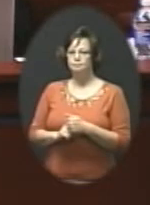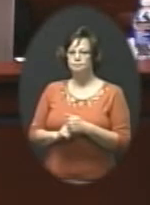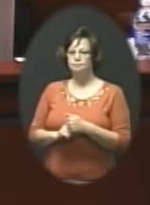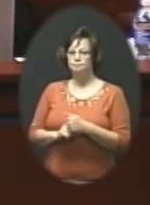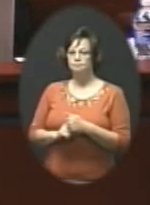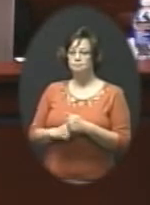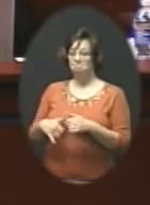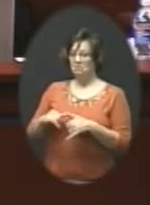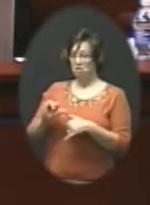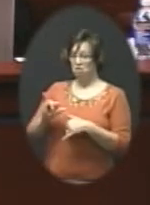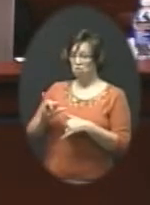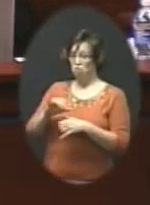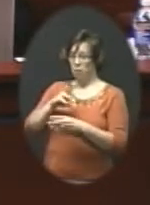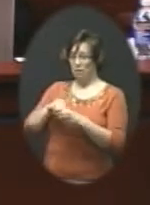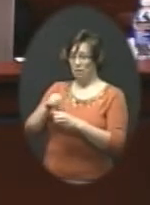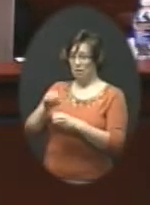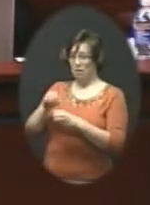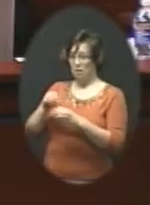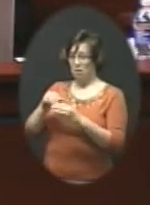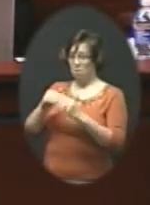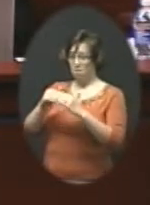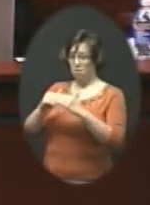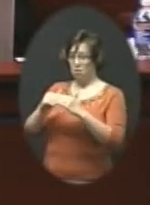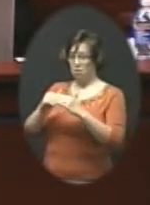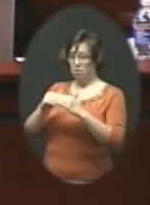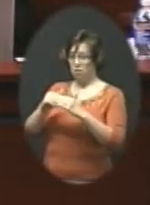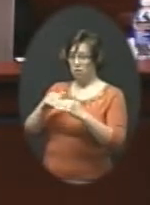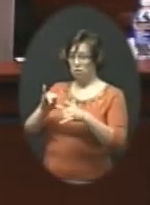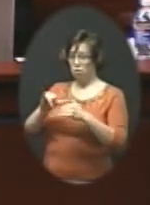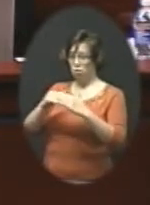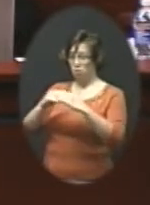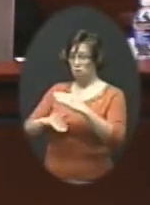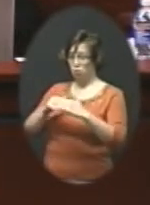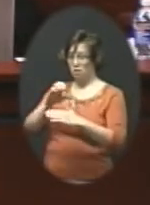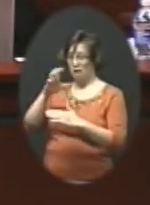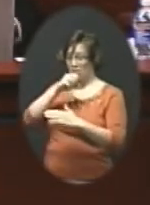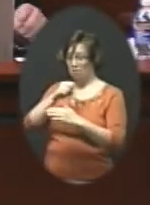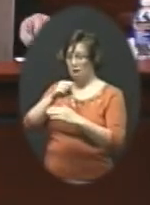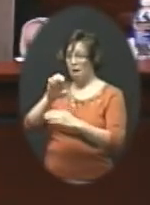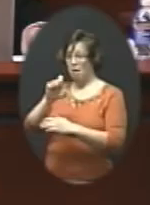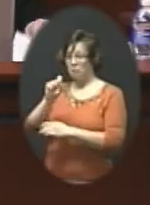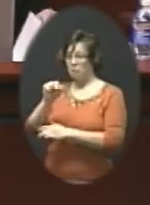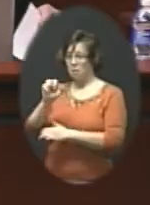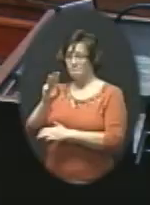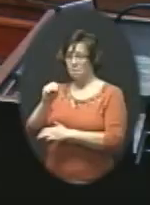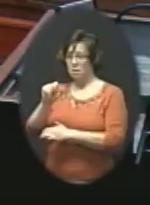And still under the estimate? Still under the estimate, correct? Yes, it is.